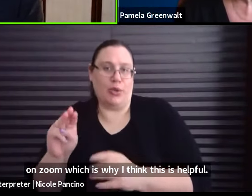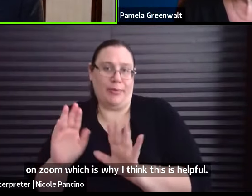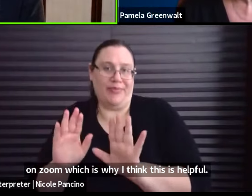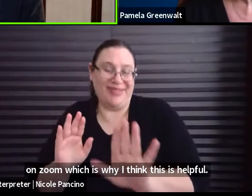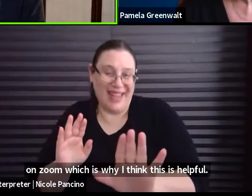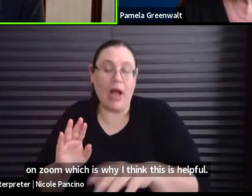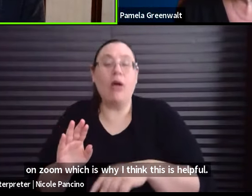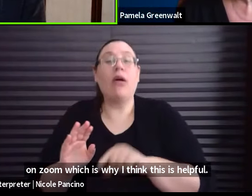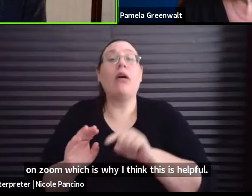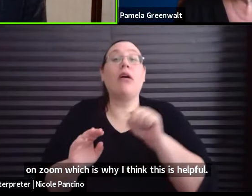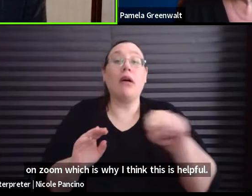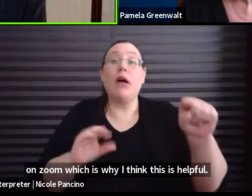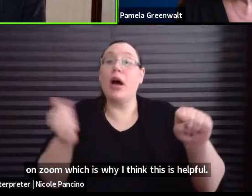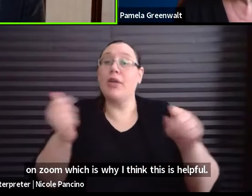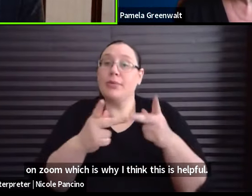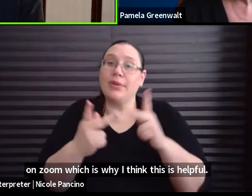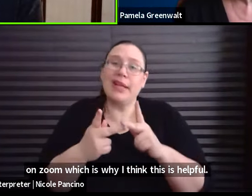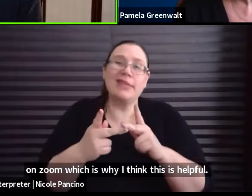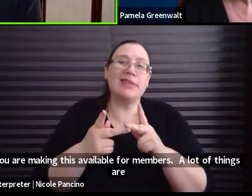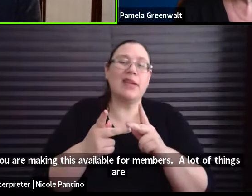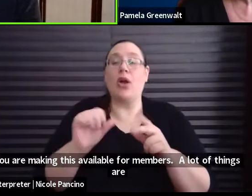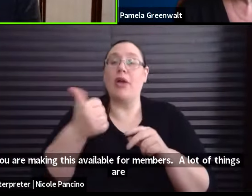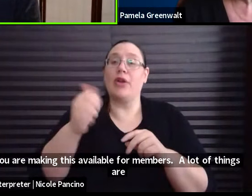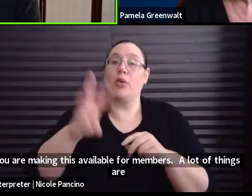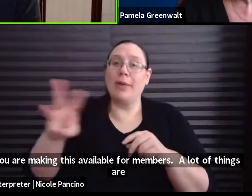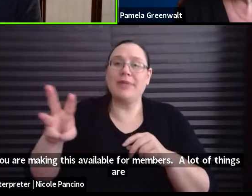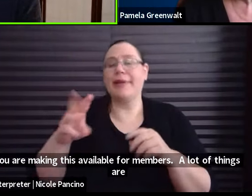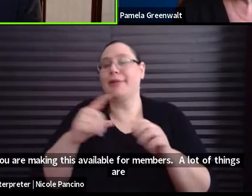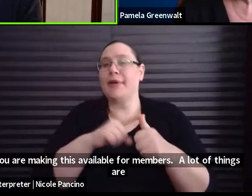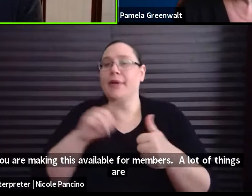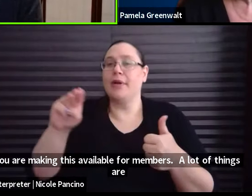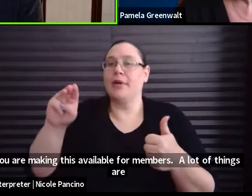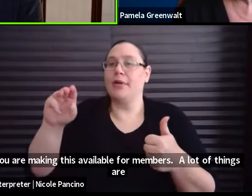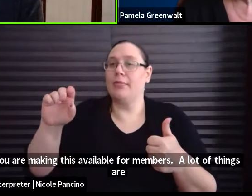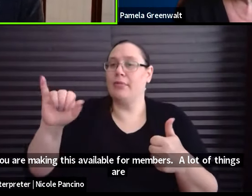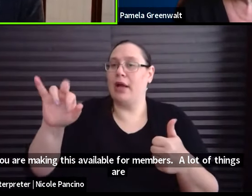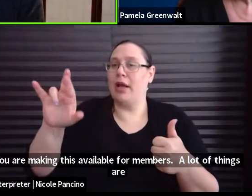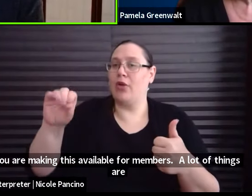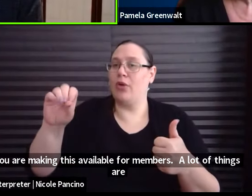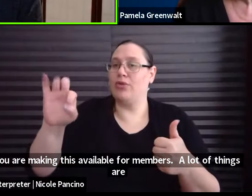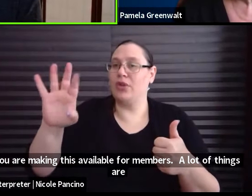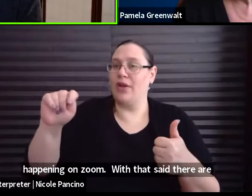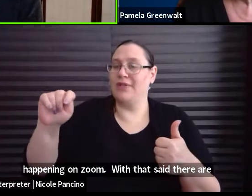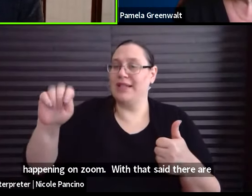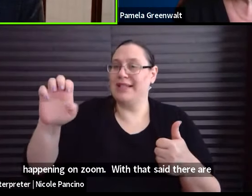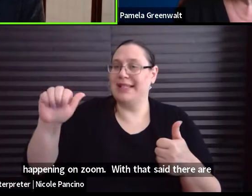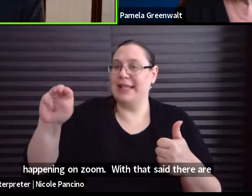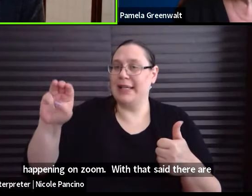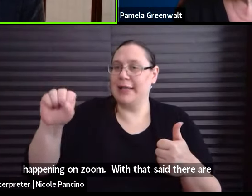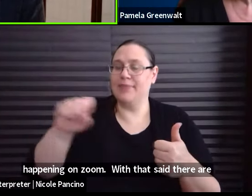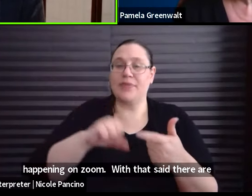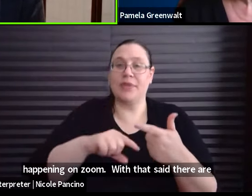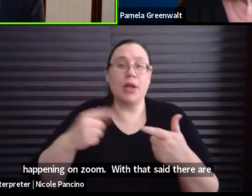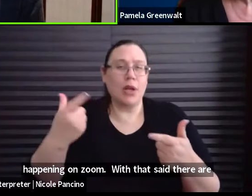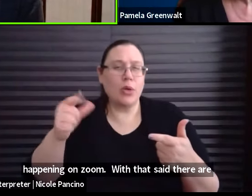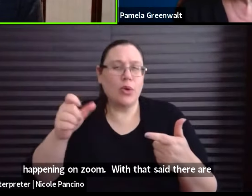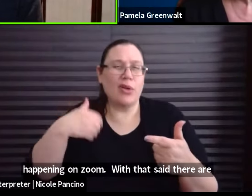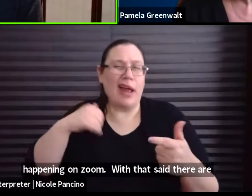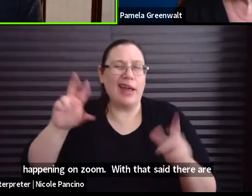out there like Microsoft Teams, and there are others out there. Google's got